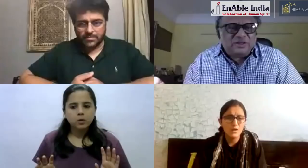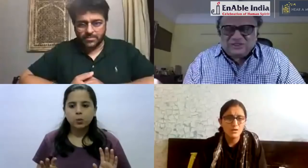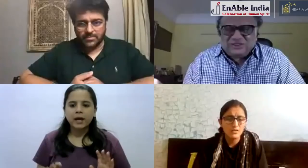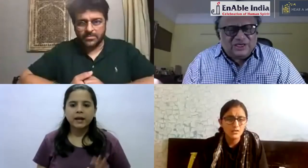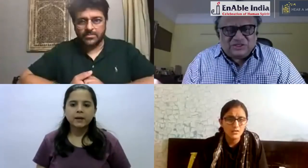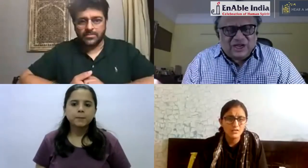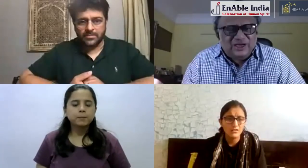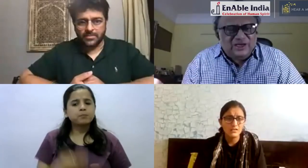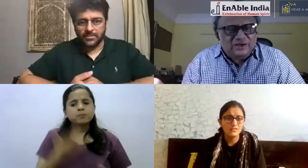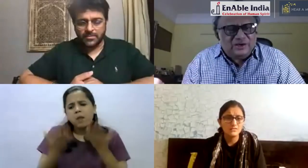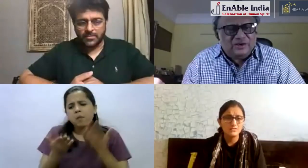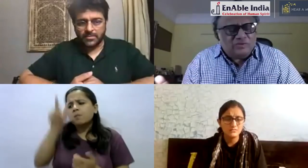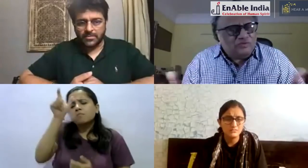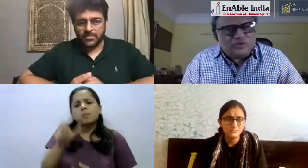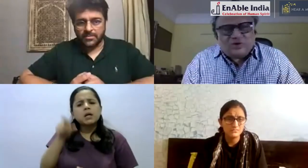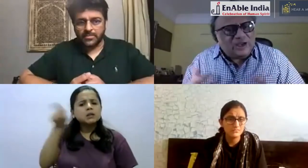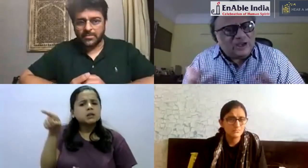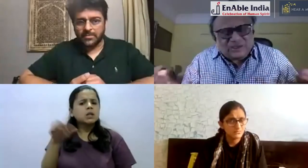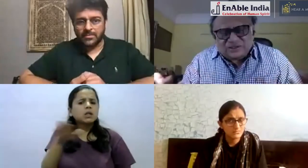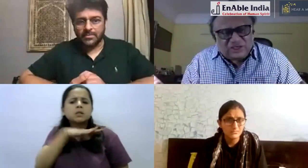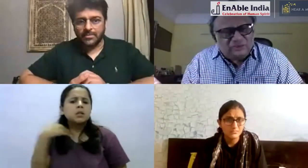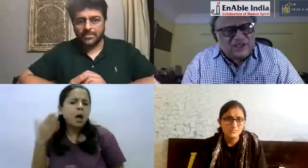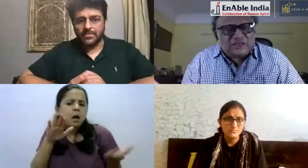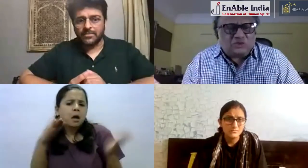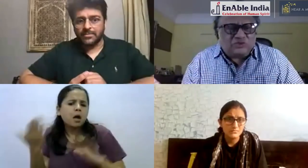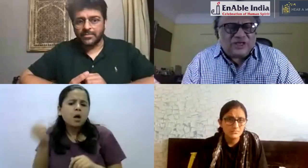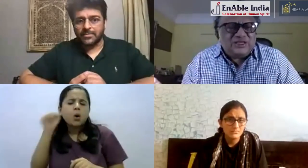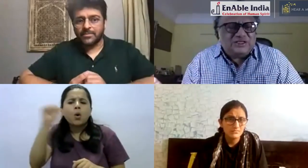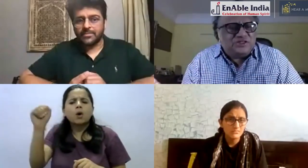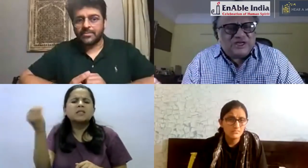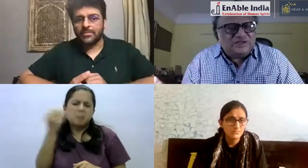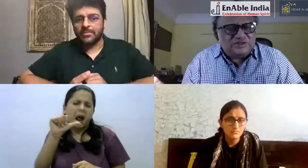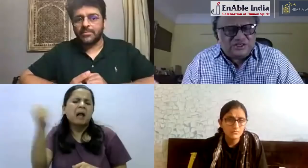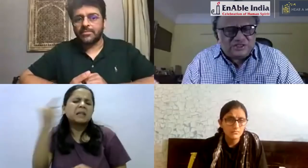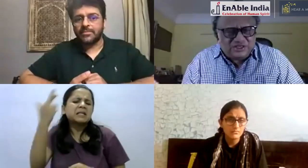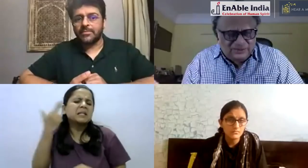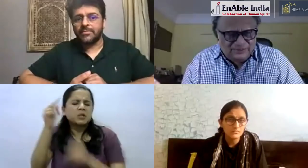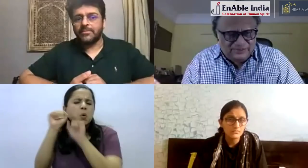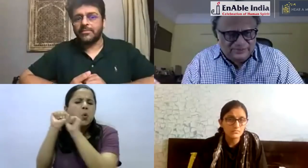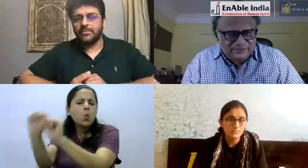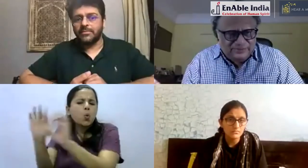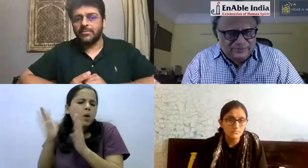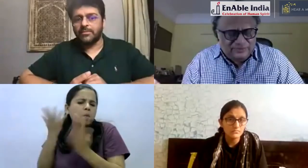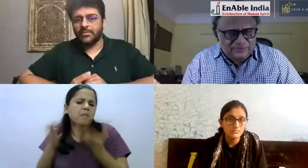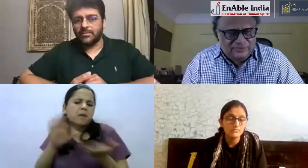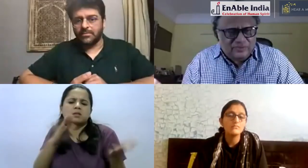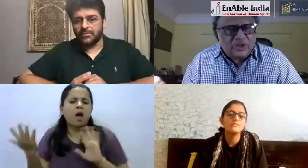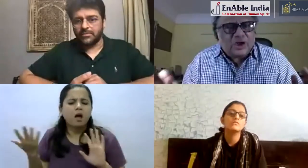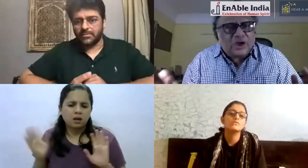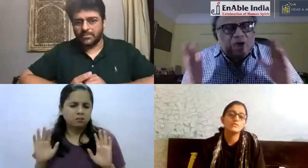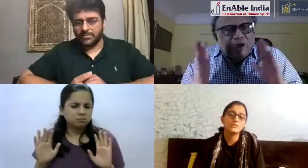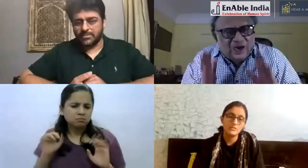Maybe the person has died for some XYZ reason